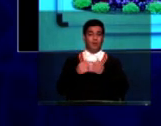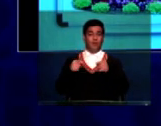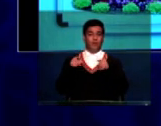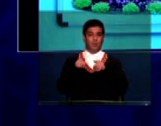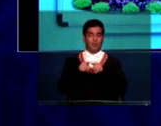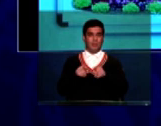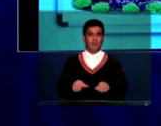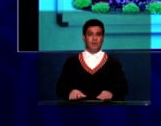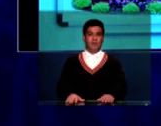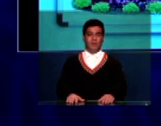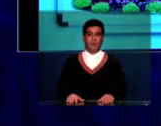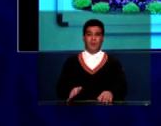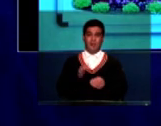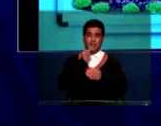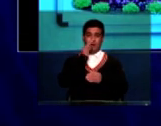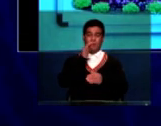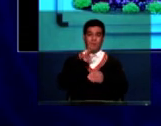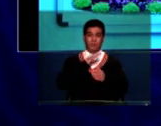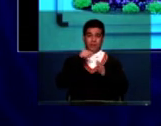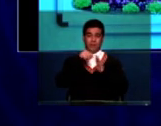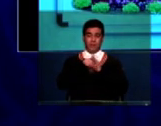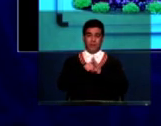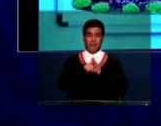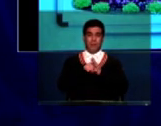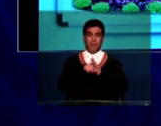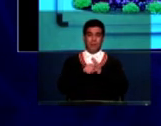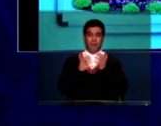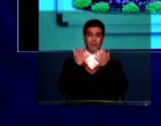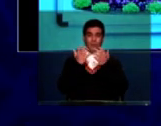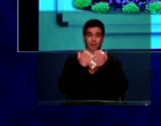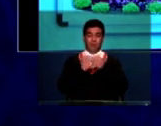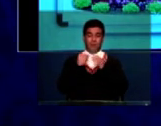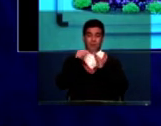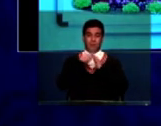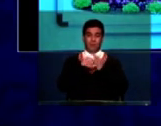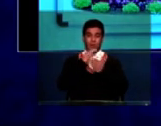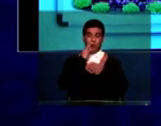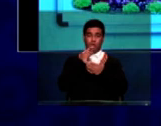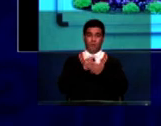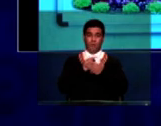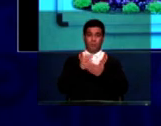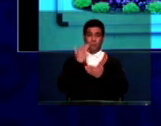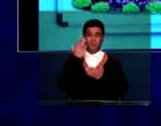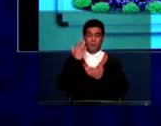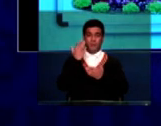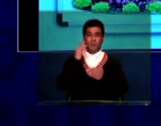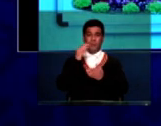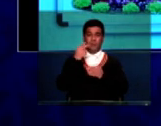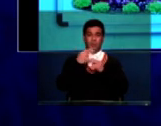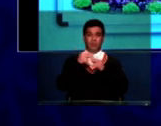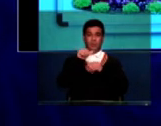holat. Aytilgan hodisaga ko'ra, hisoblashlar natijasida 5 taqsim